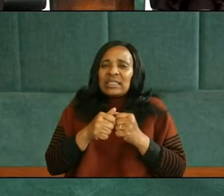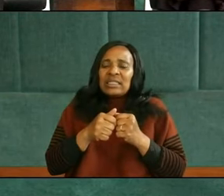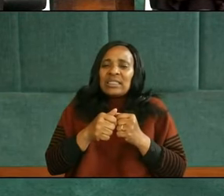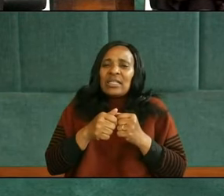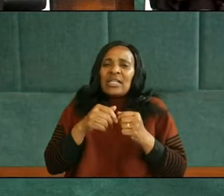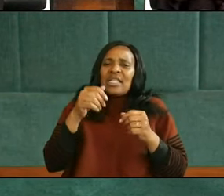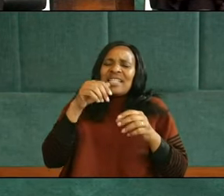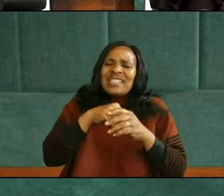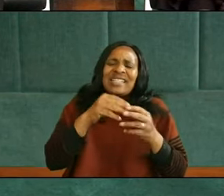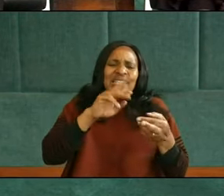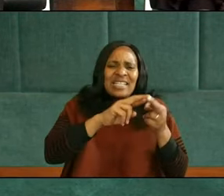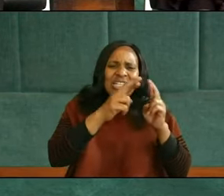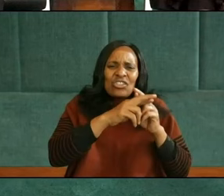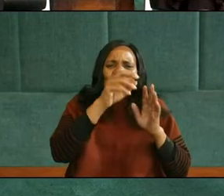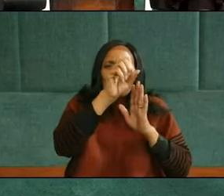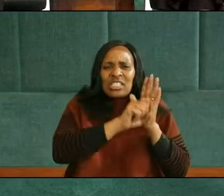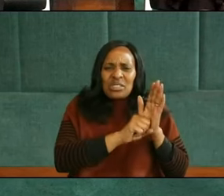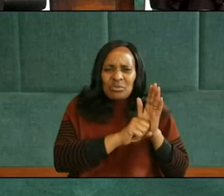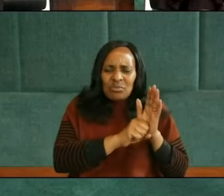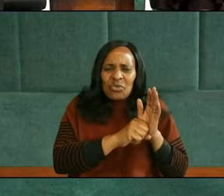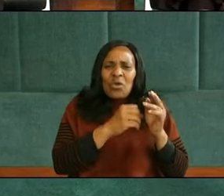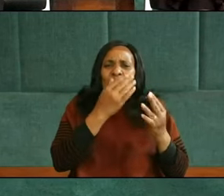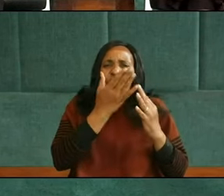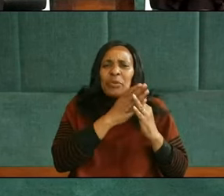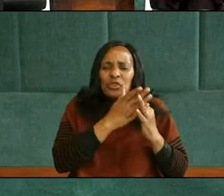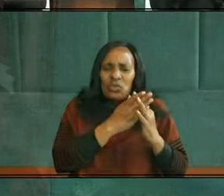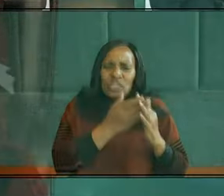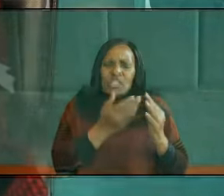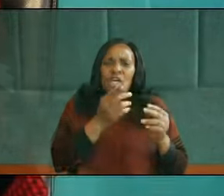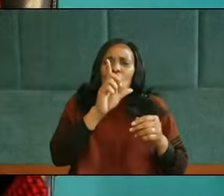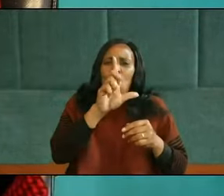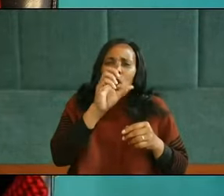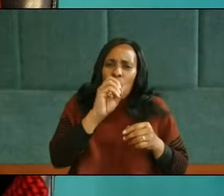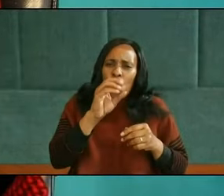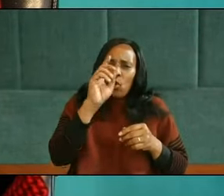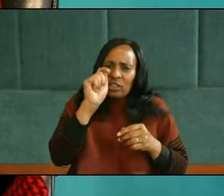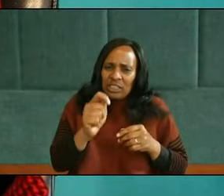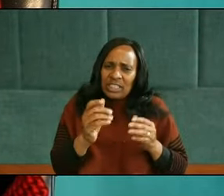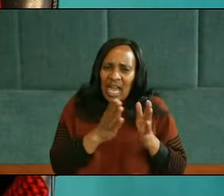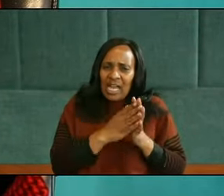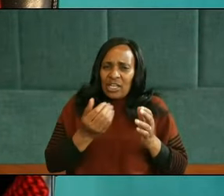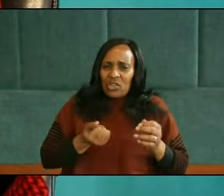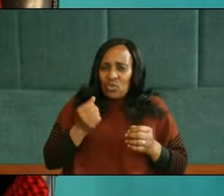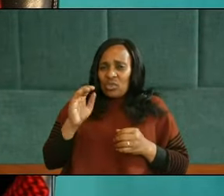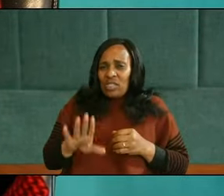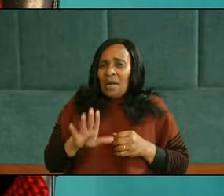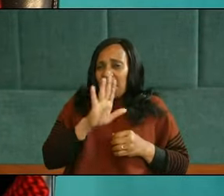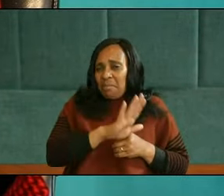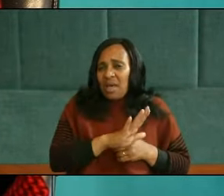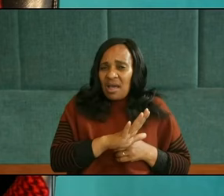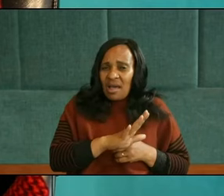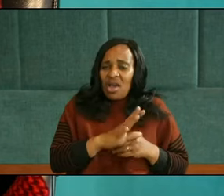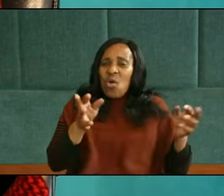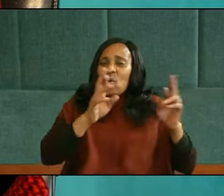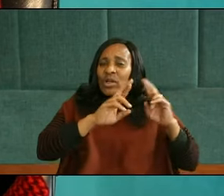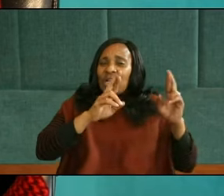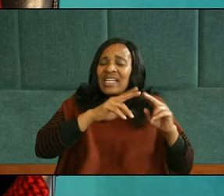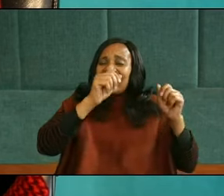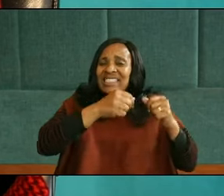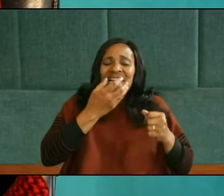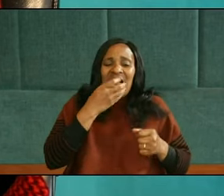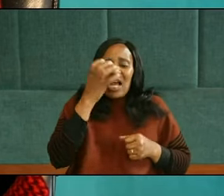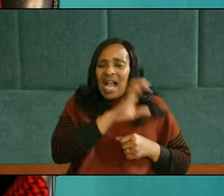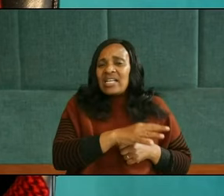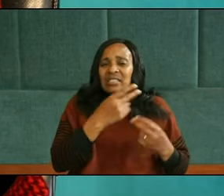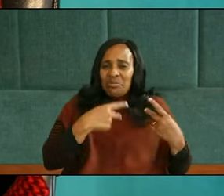incest relationship between Lot and one of his daughters, right? So it's important for us to realize that already these were accursed